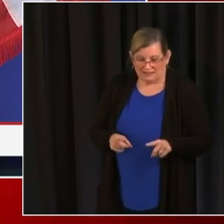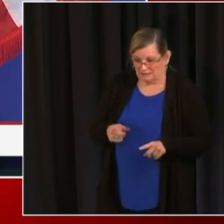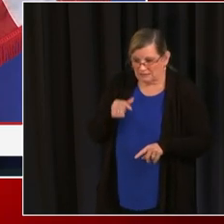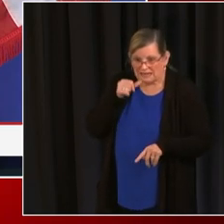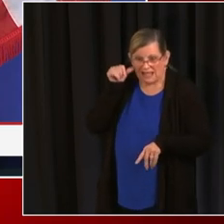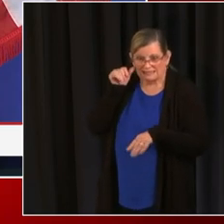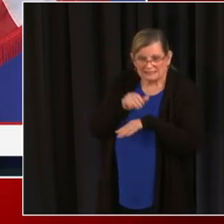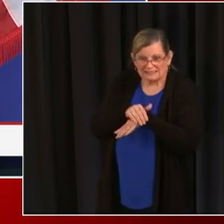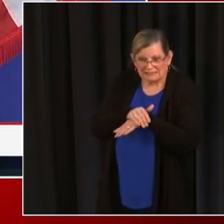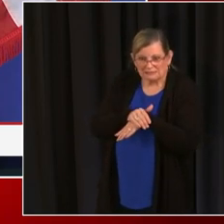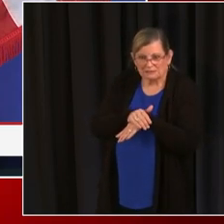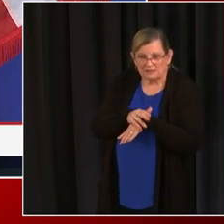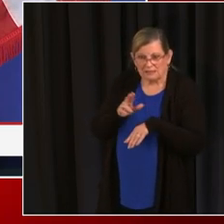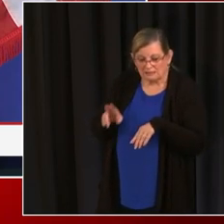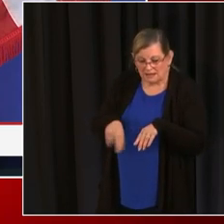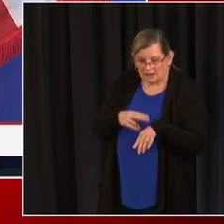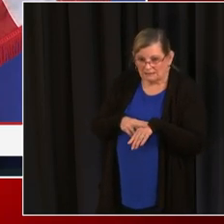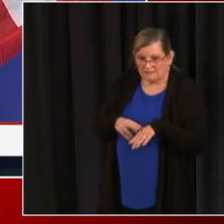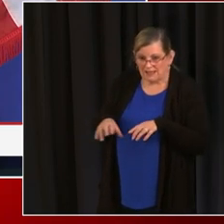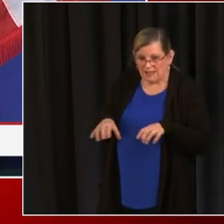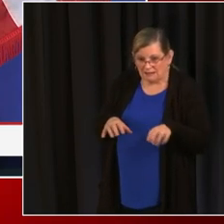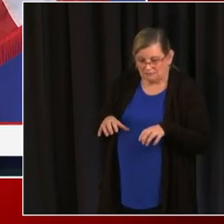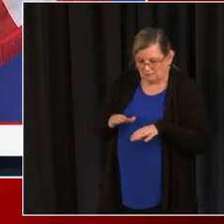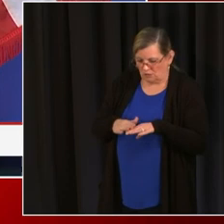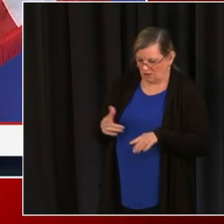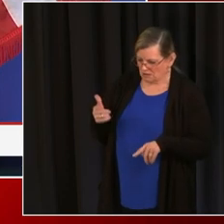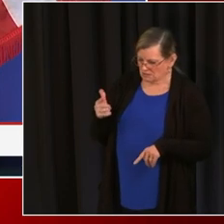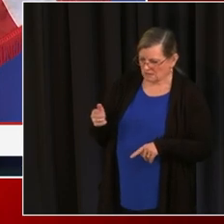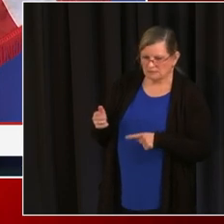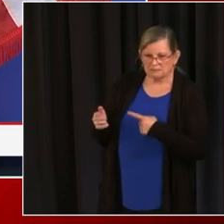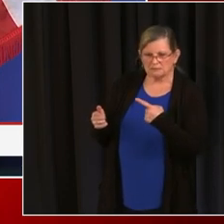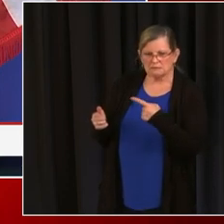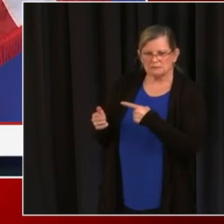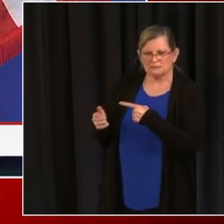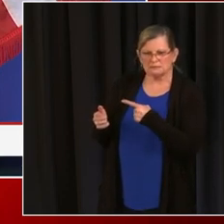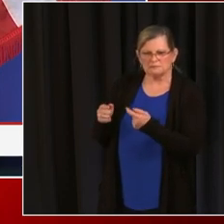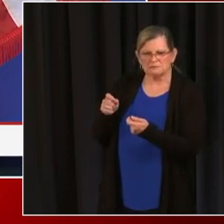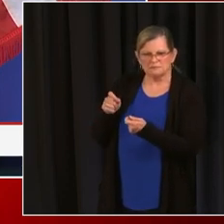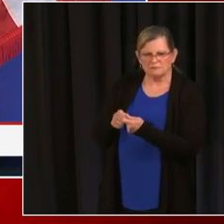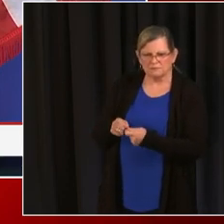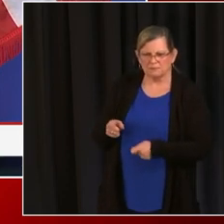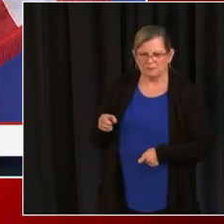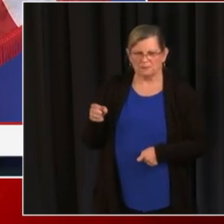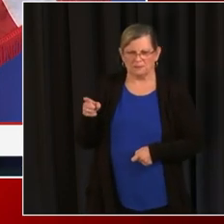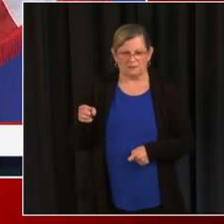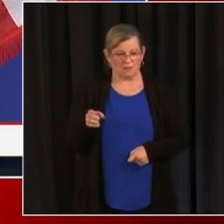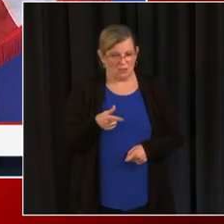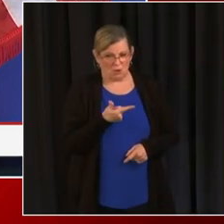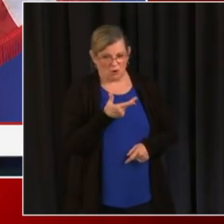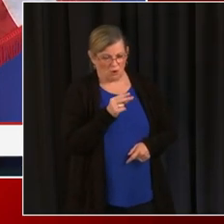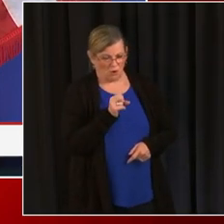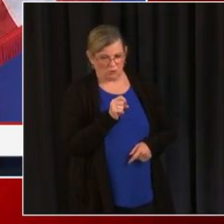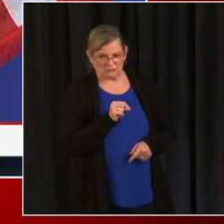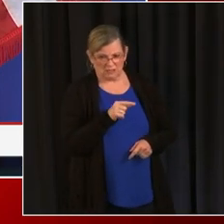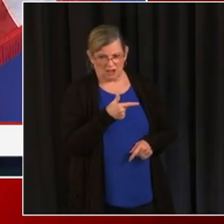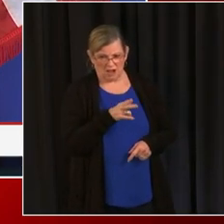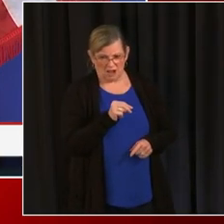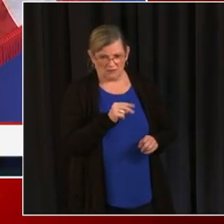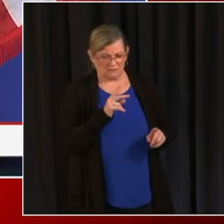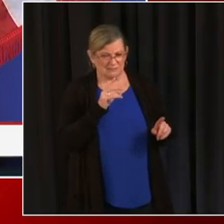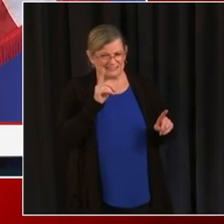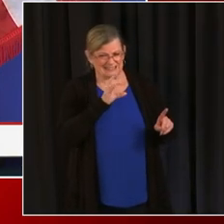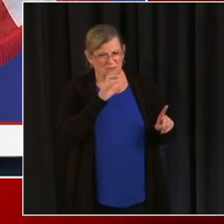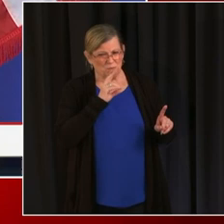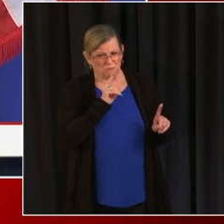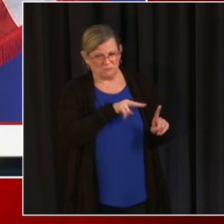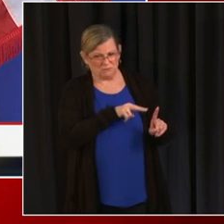So we need national action on guns. know, for example, here in DC, if you look at the report that